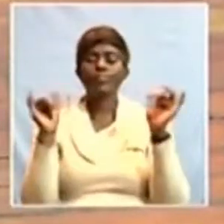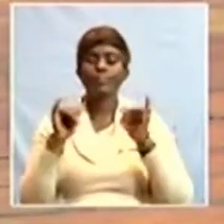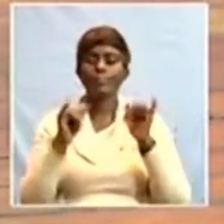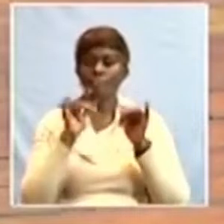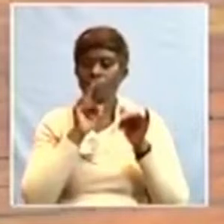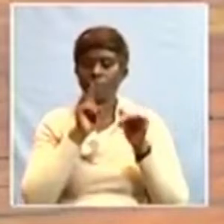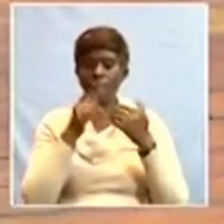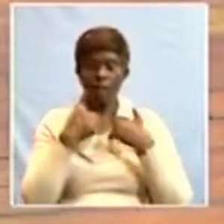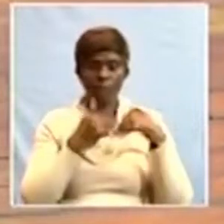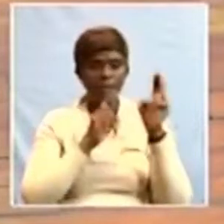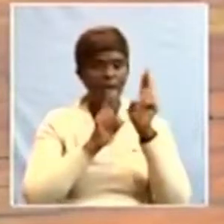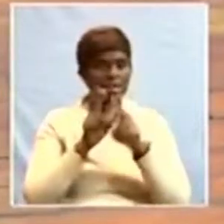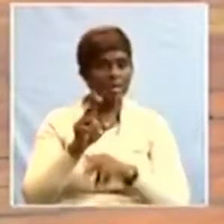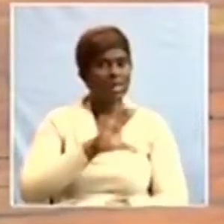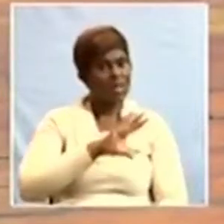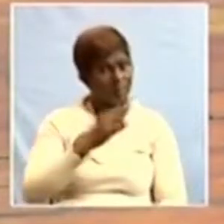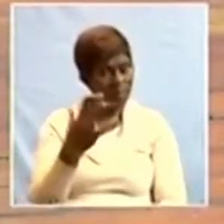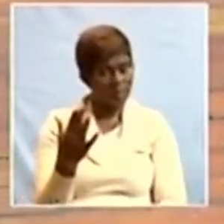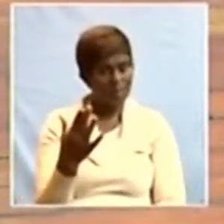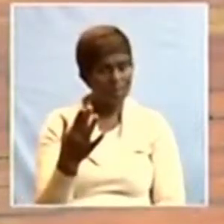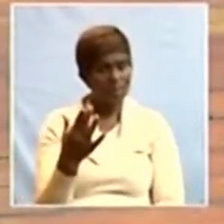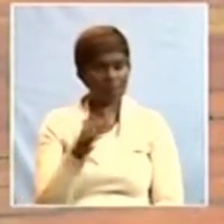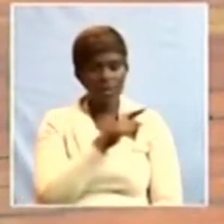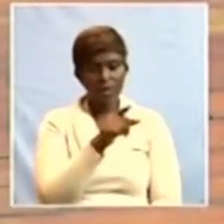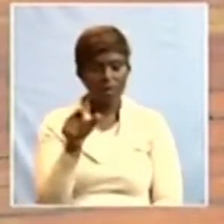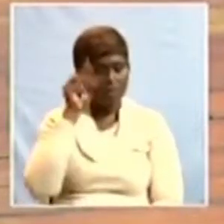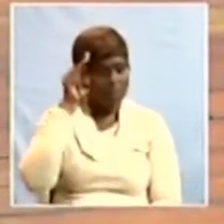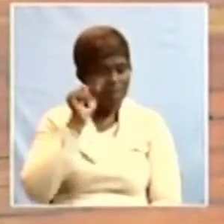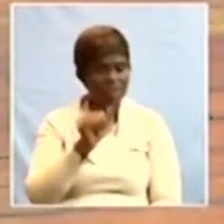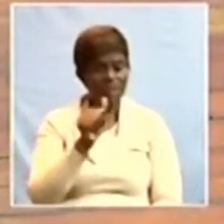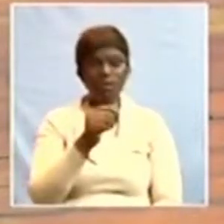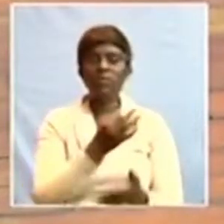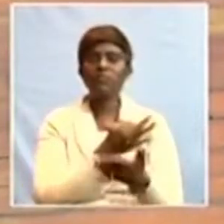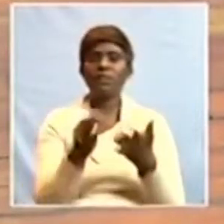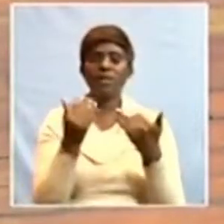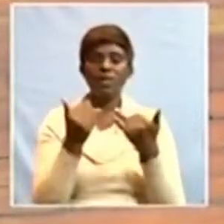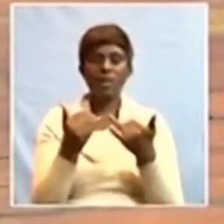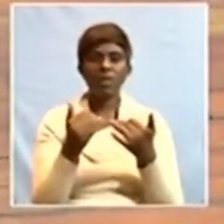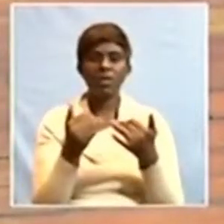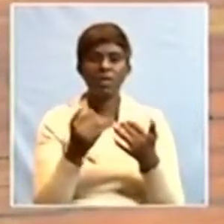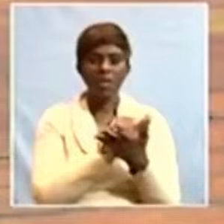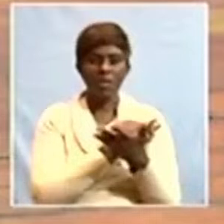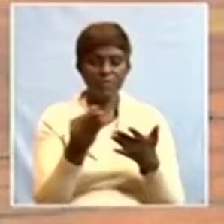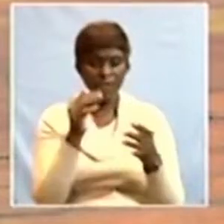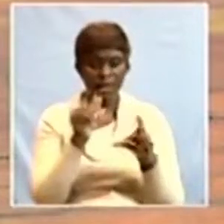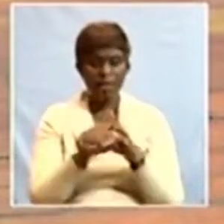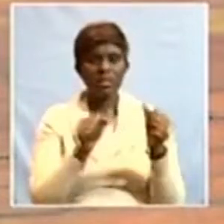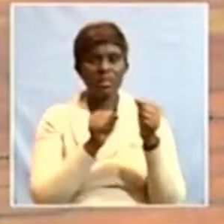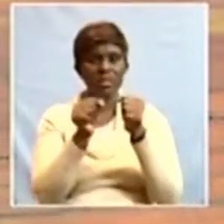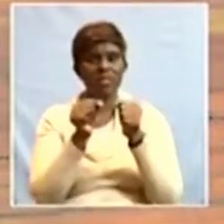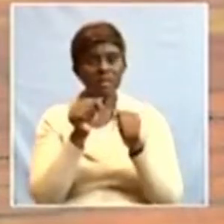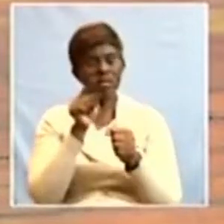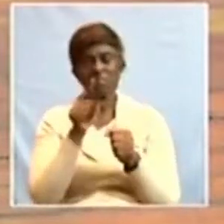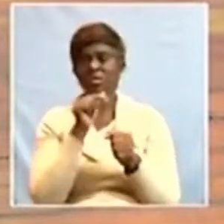the responses by the ministry referring to the system are